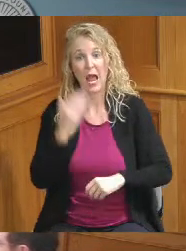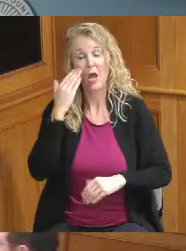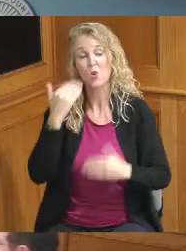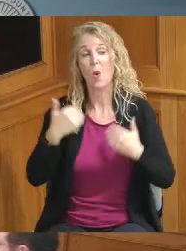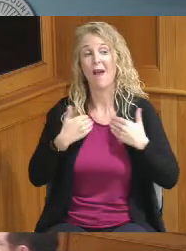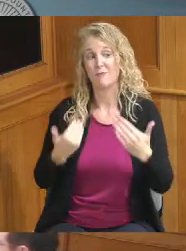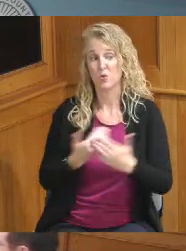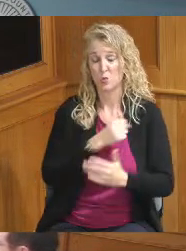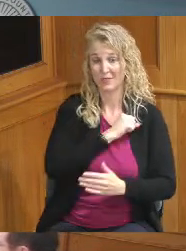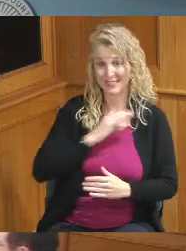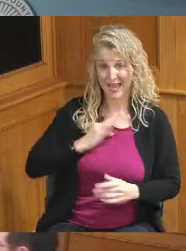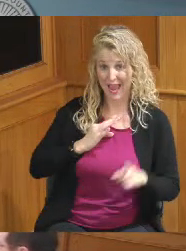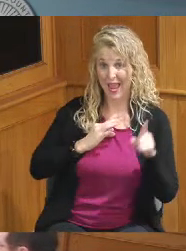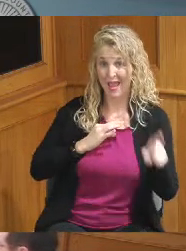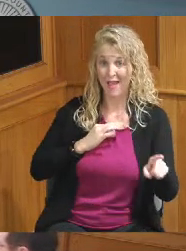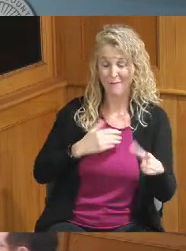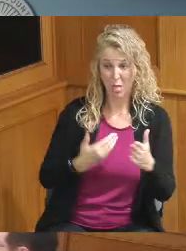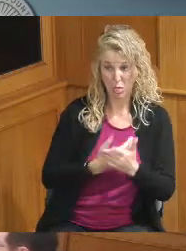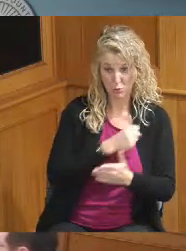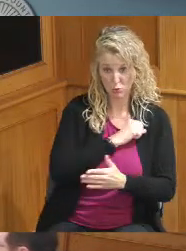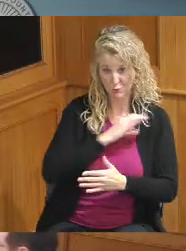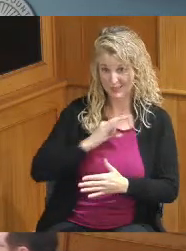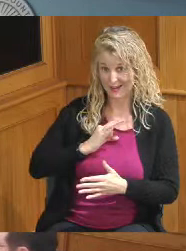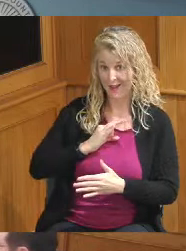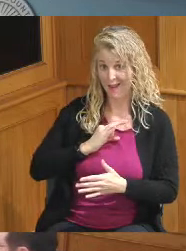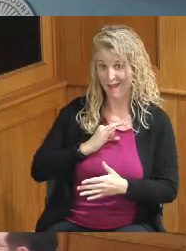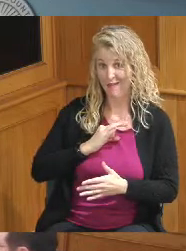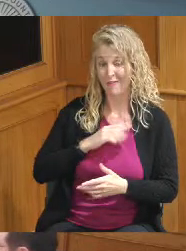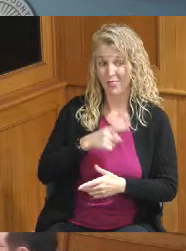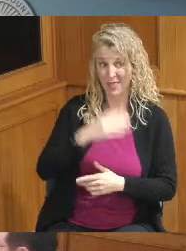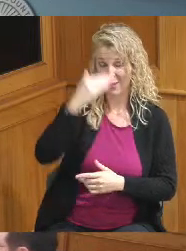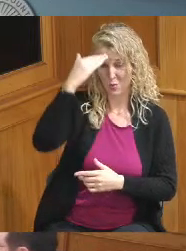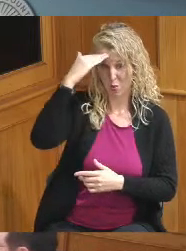I want to make sure, is that new person going to be,